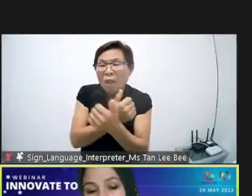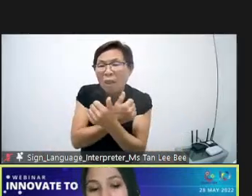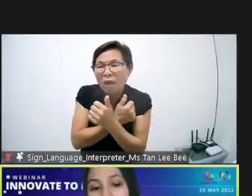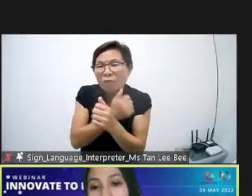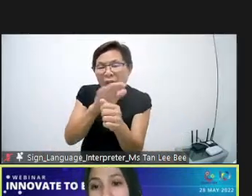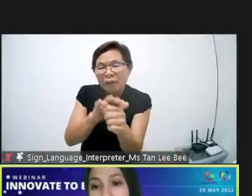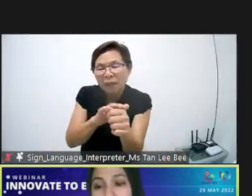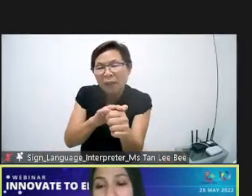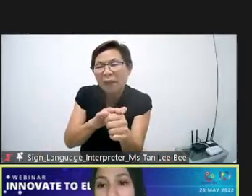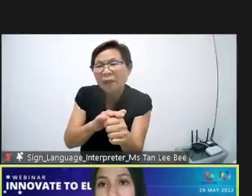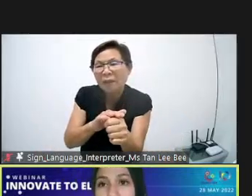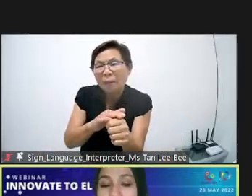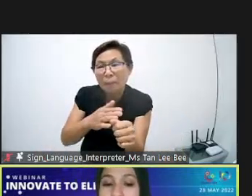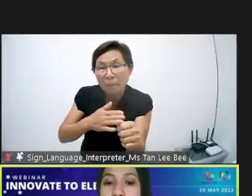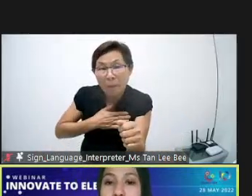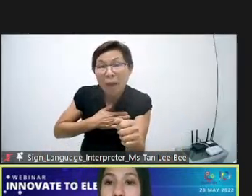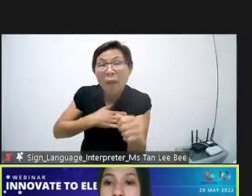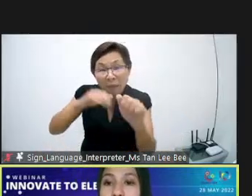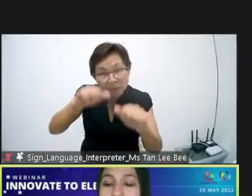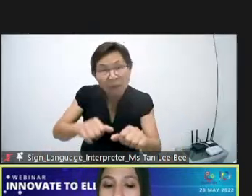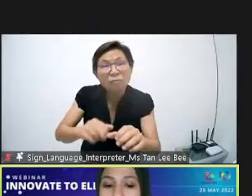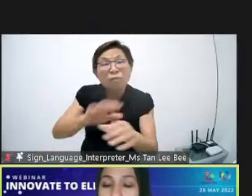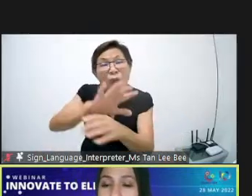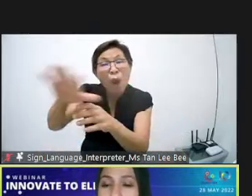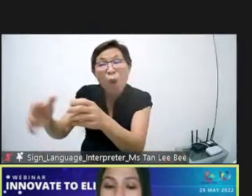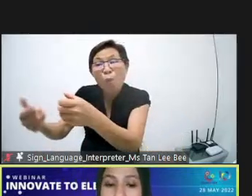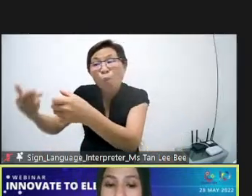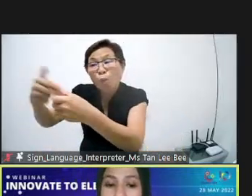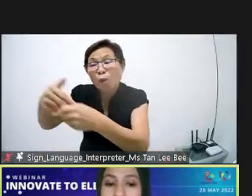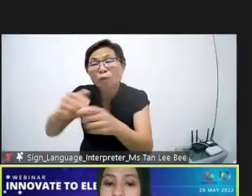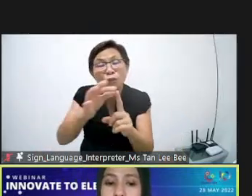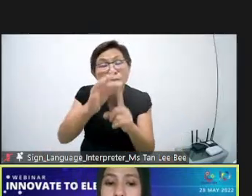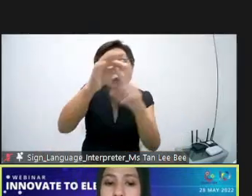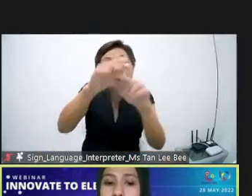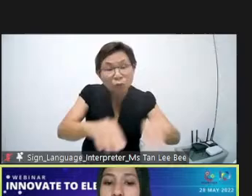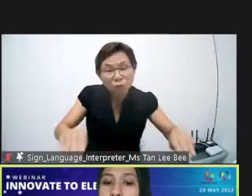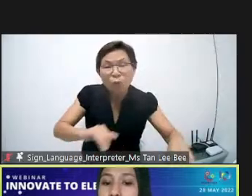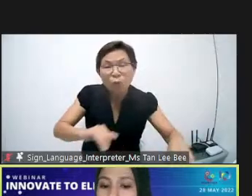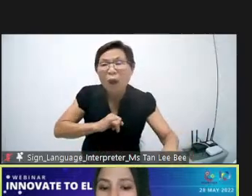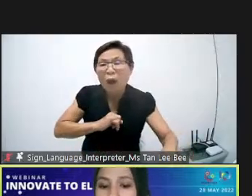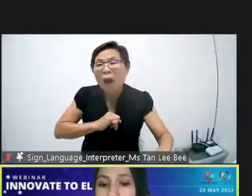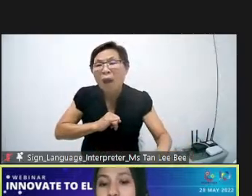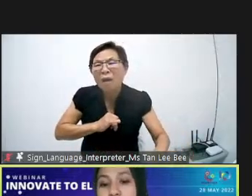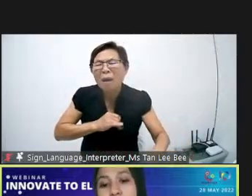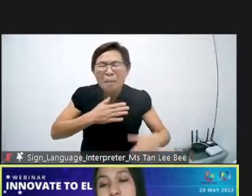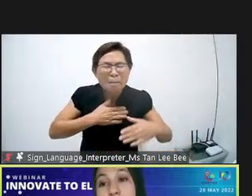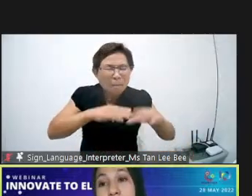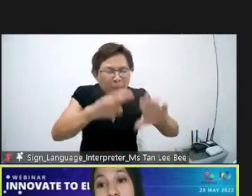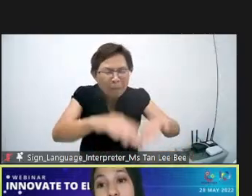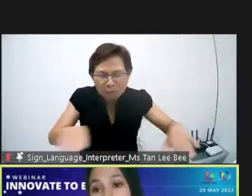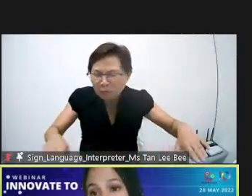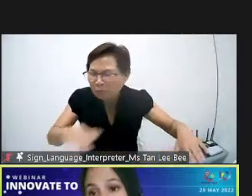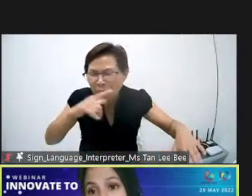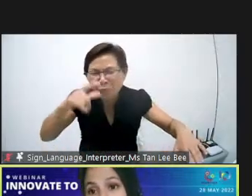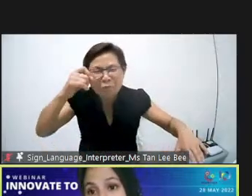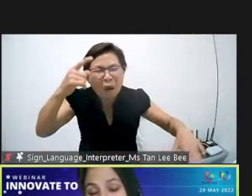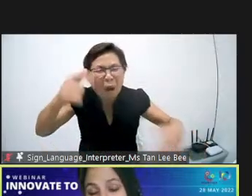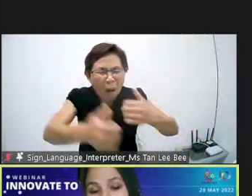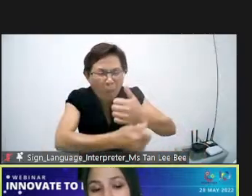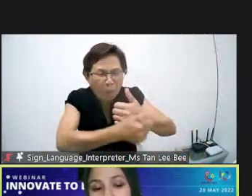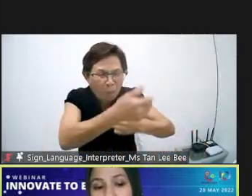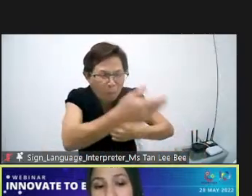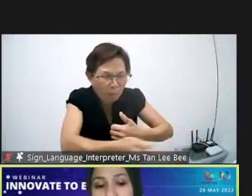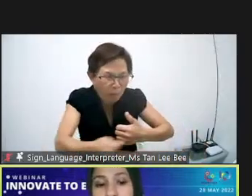about. And I thought my students do not understand what is meant by harmful